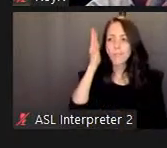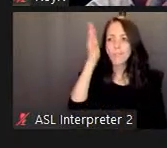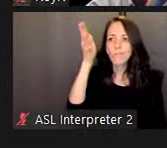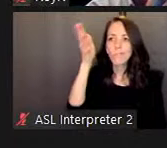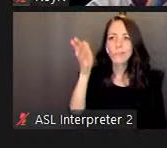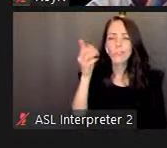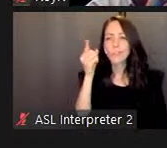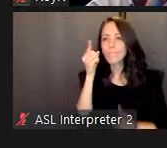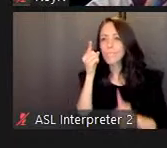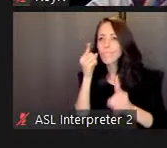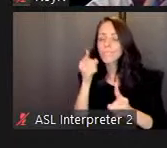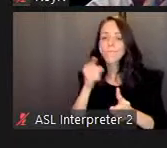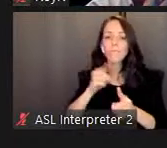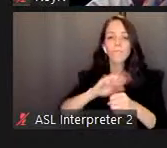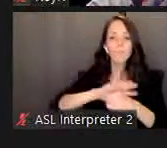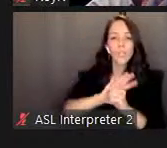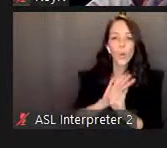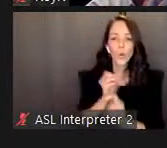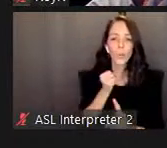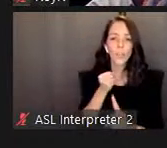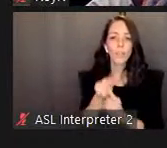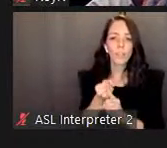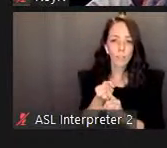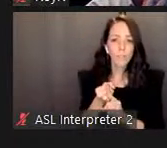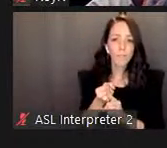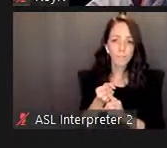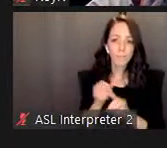areas throughout the duration of ARPA.